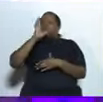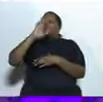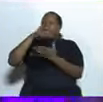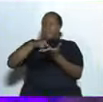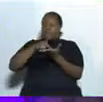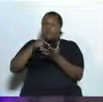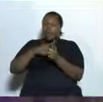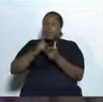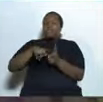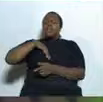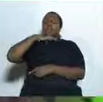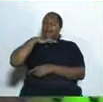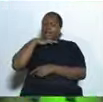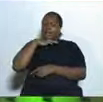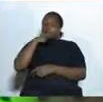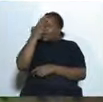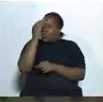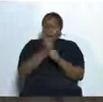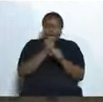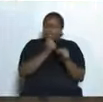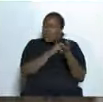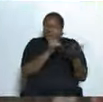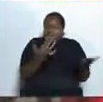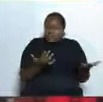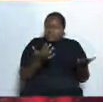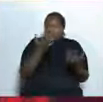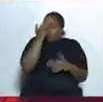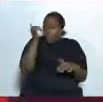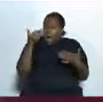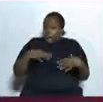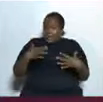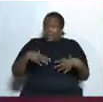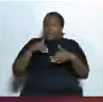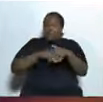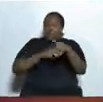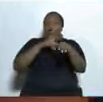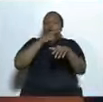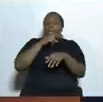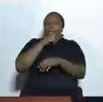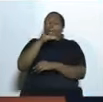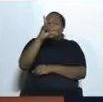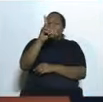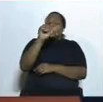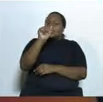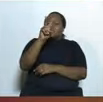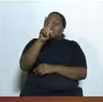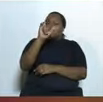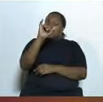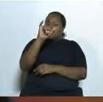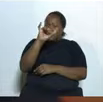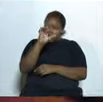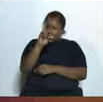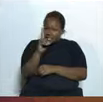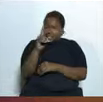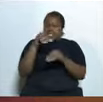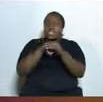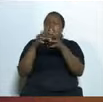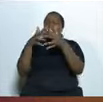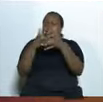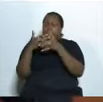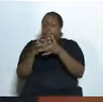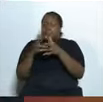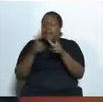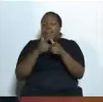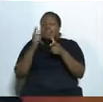that? Why did people follow David Koresh to Waco in Texas in America and die in